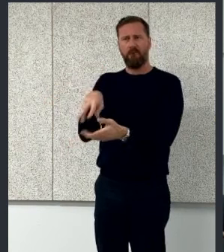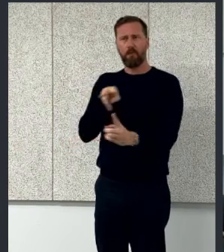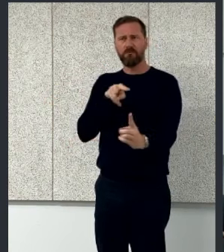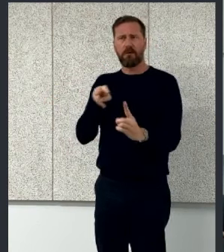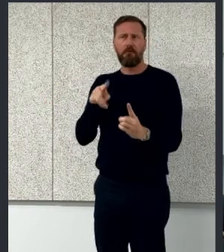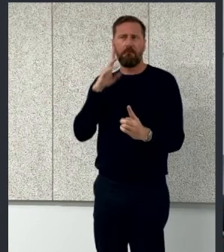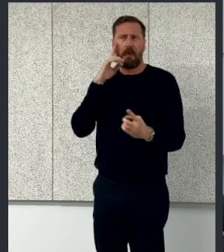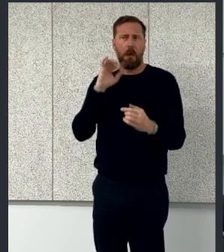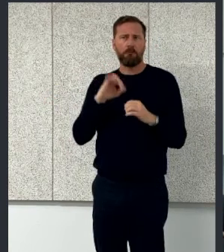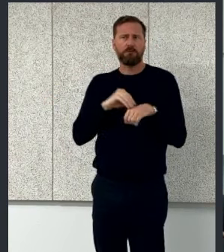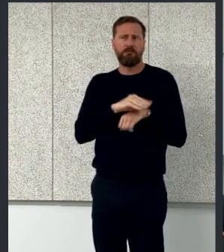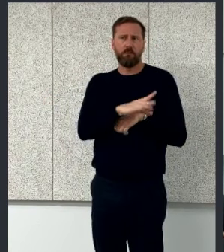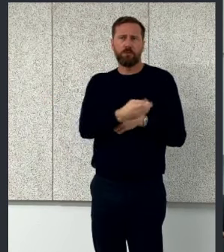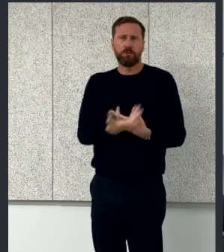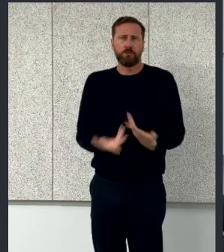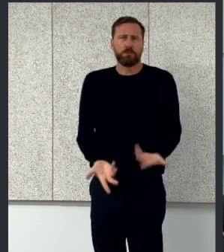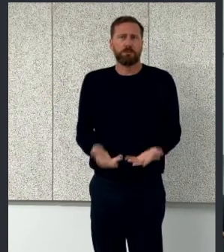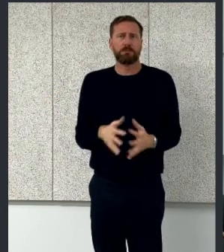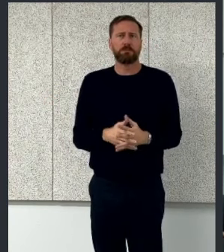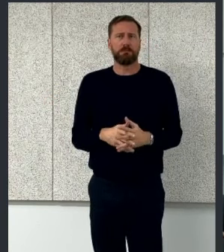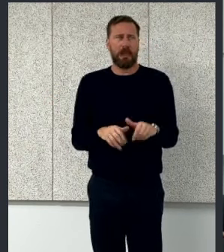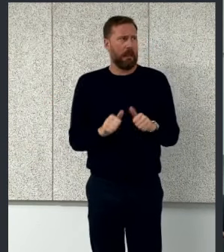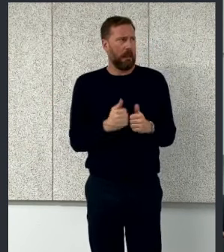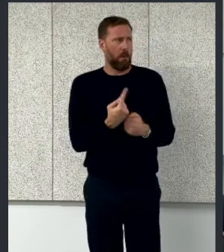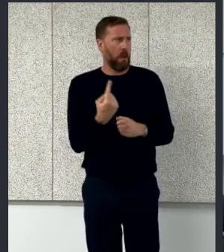For anybody who wants to get.